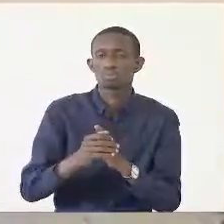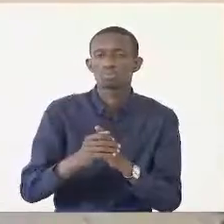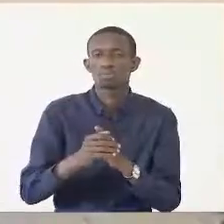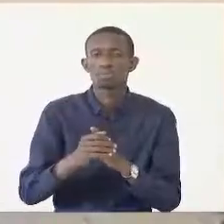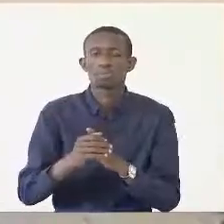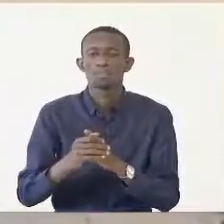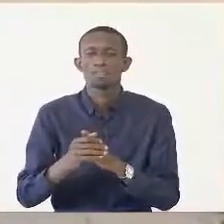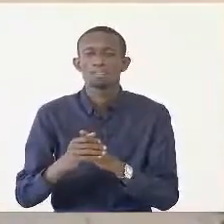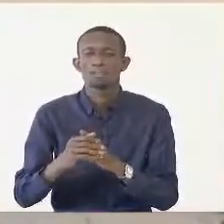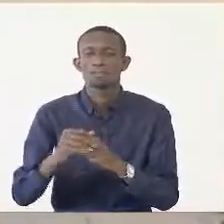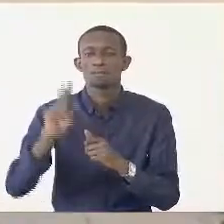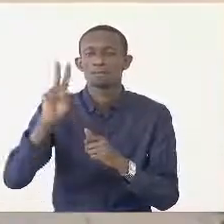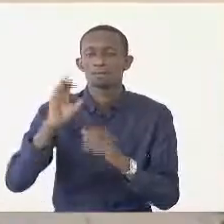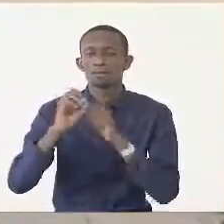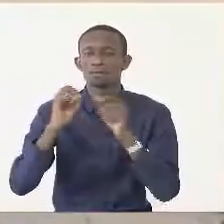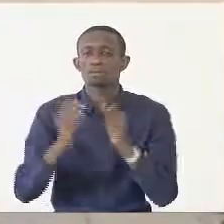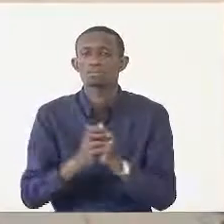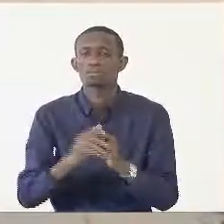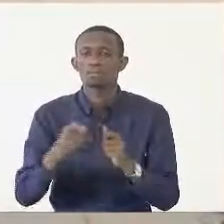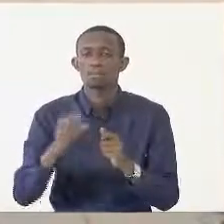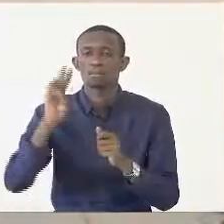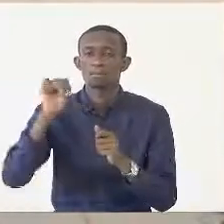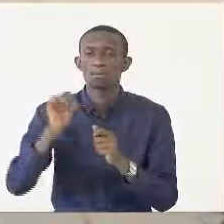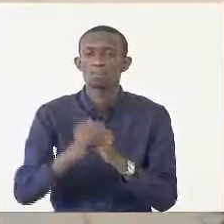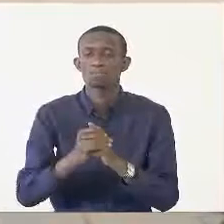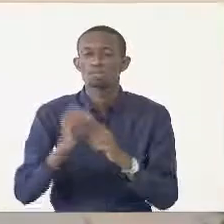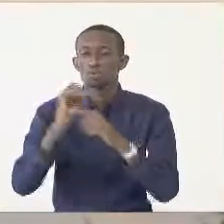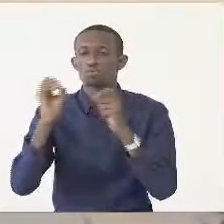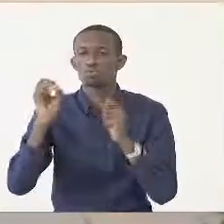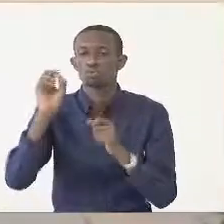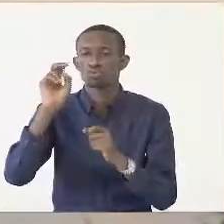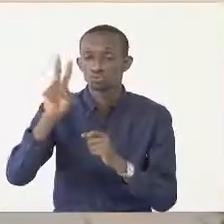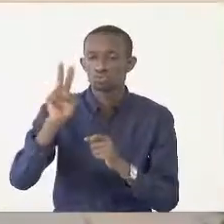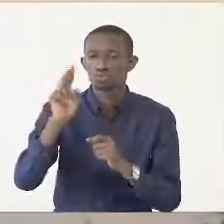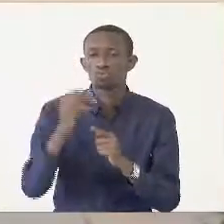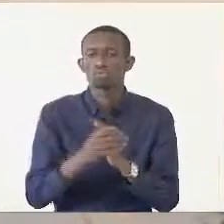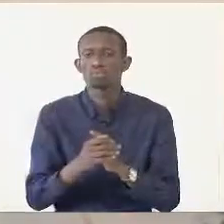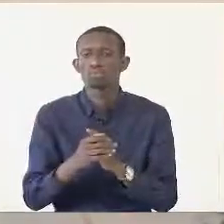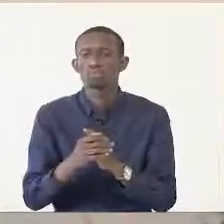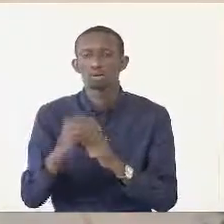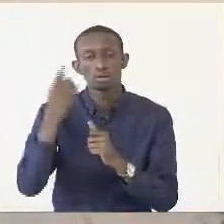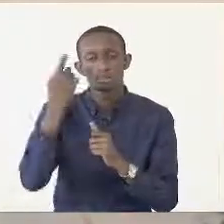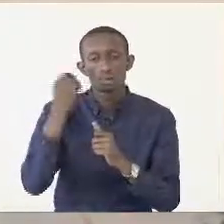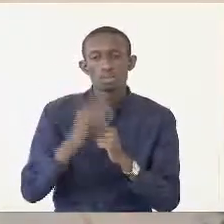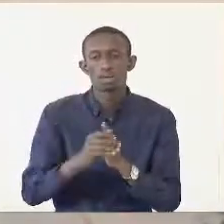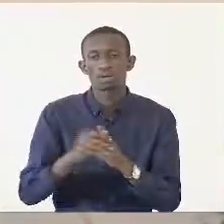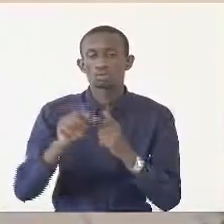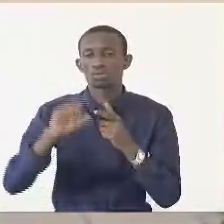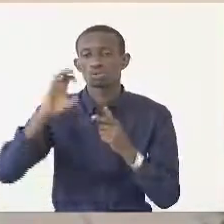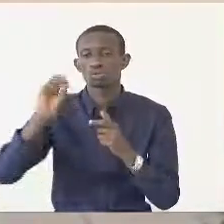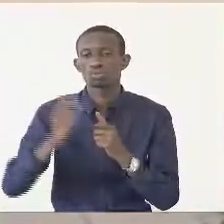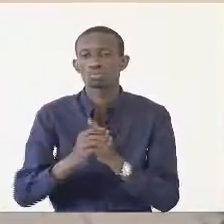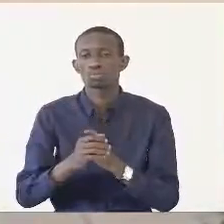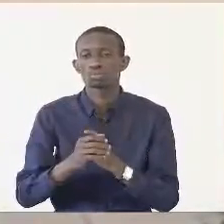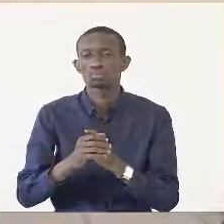the black, V of that black, the final velocity of the black. Then here we have